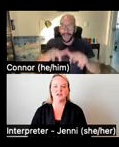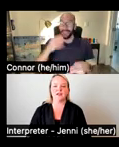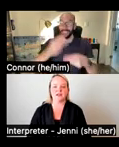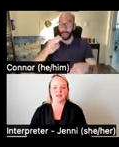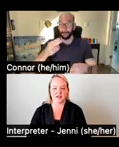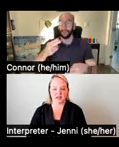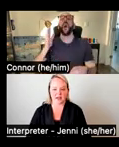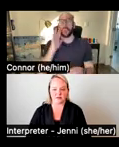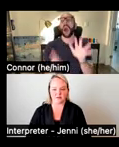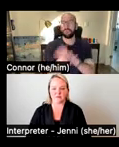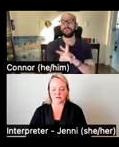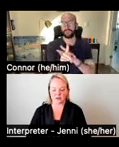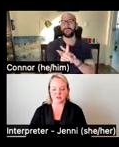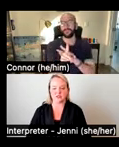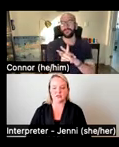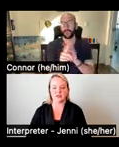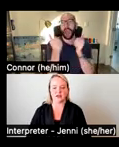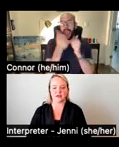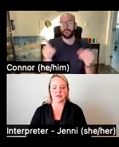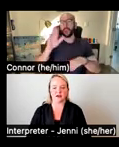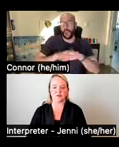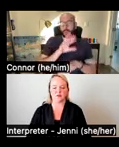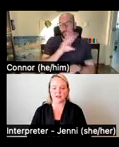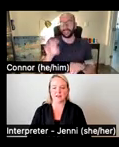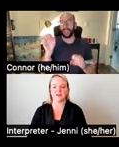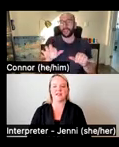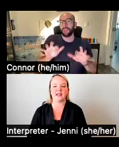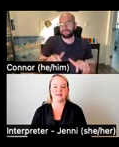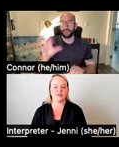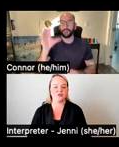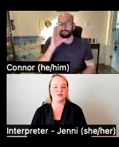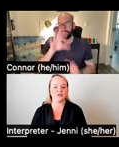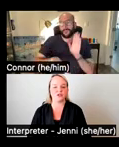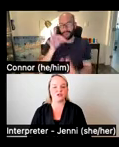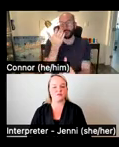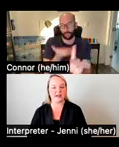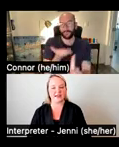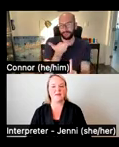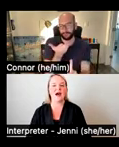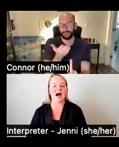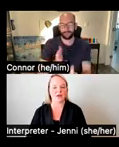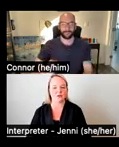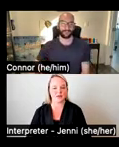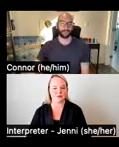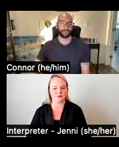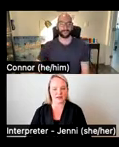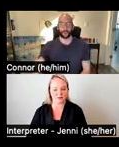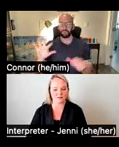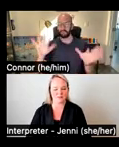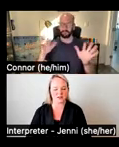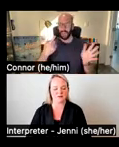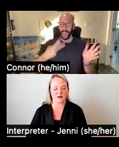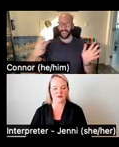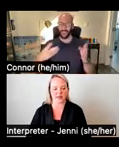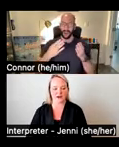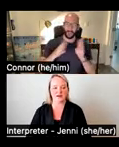Connector and have filled out their profile and everything, and they do a search of my name, I will be able to